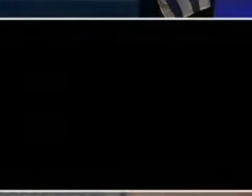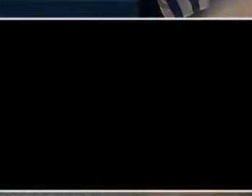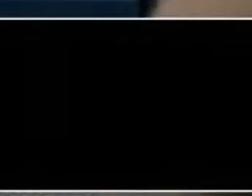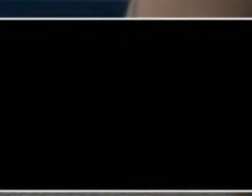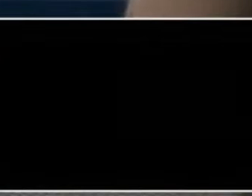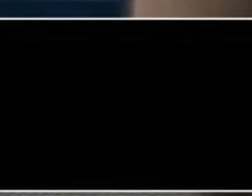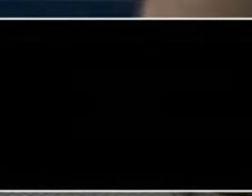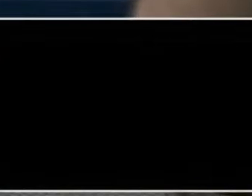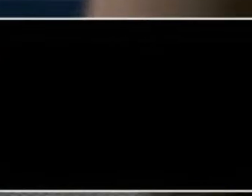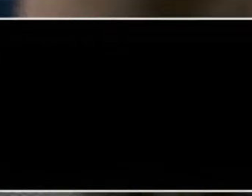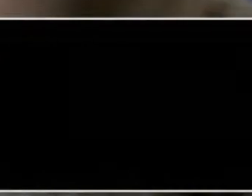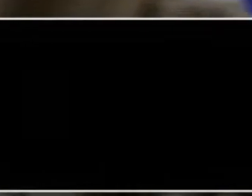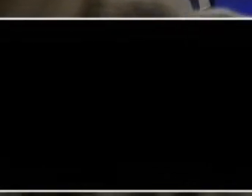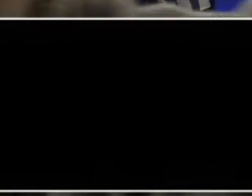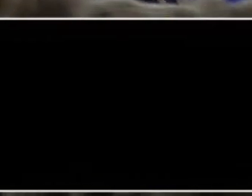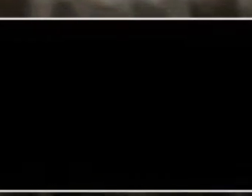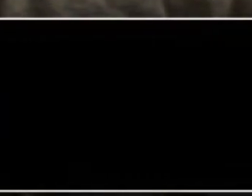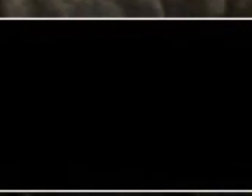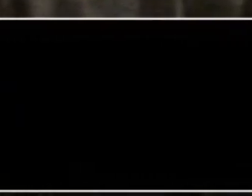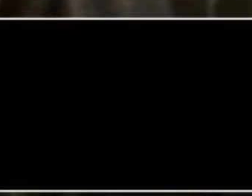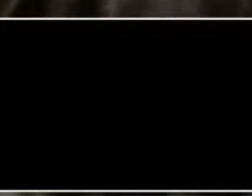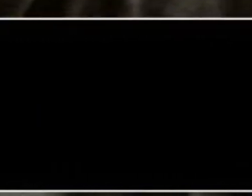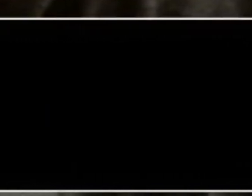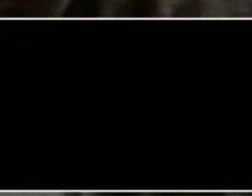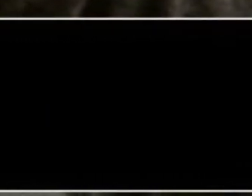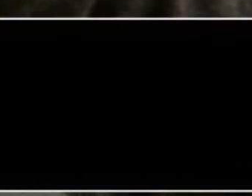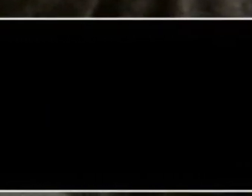Can you hear me?